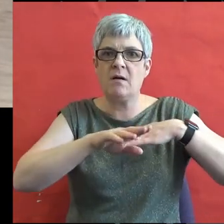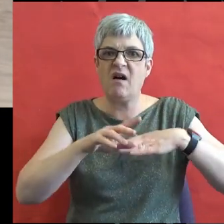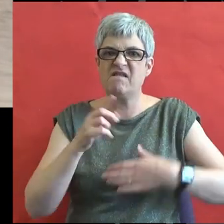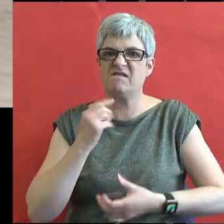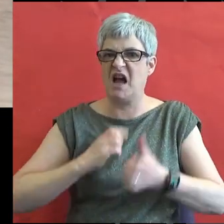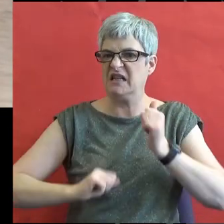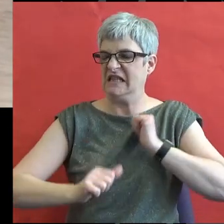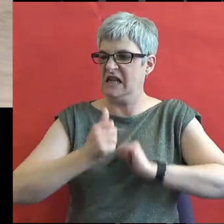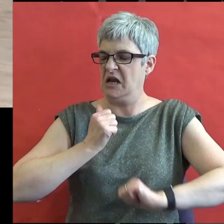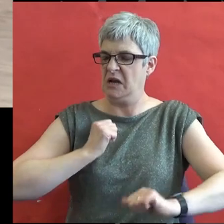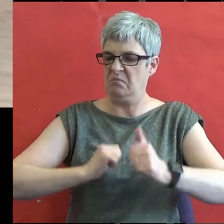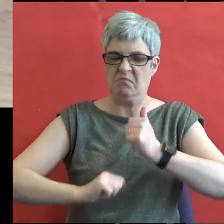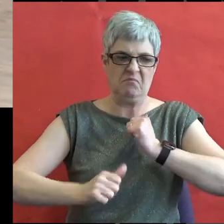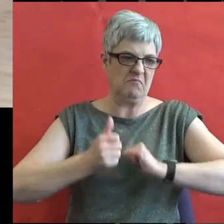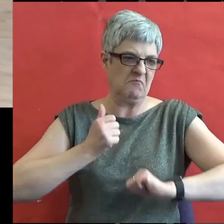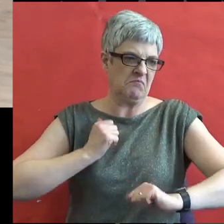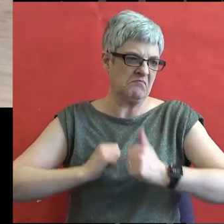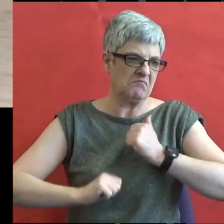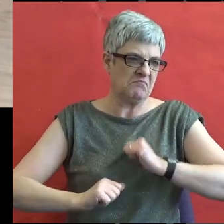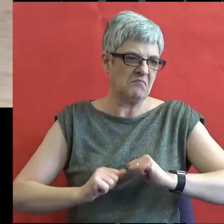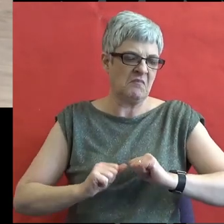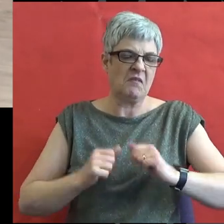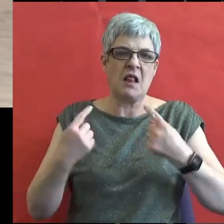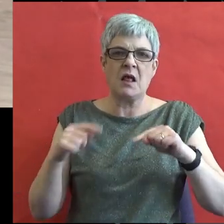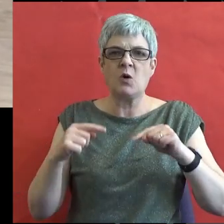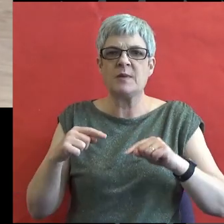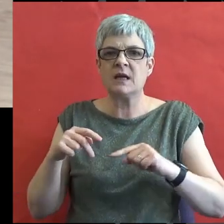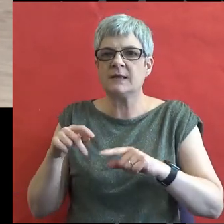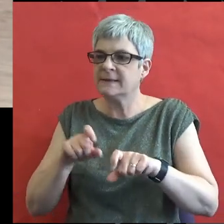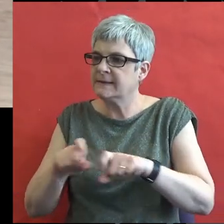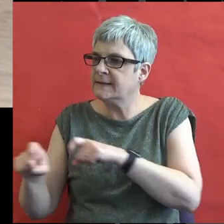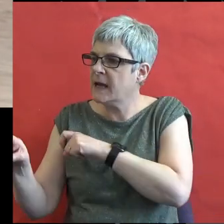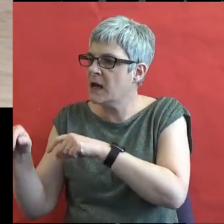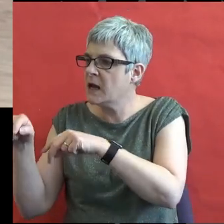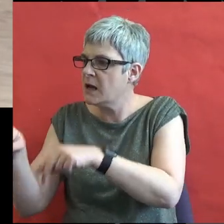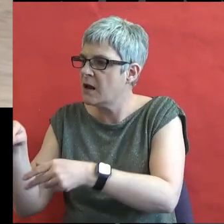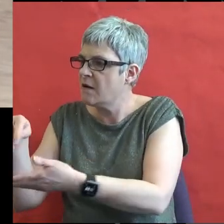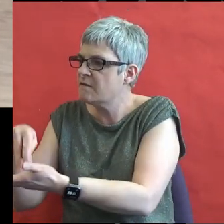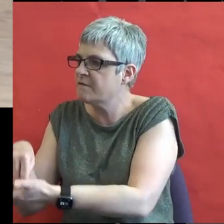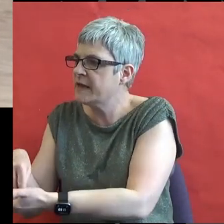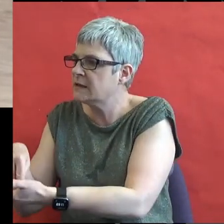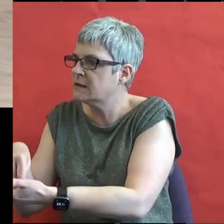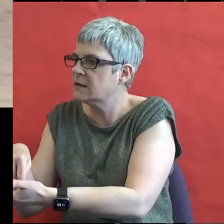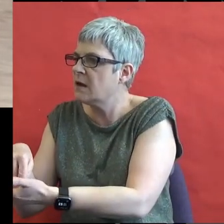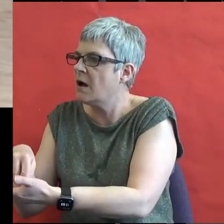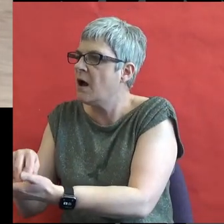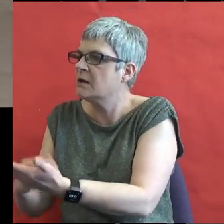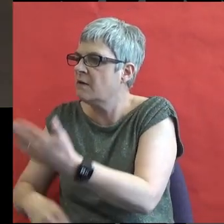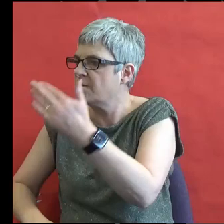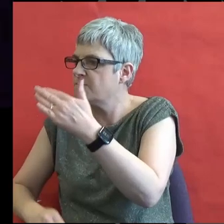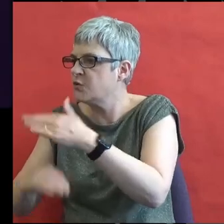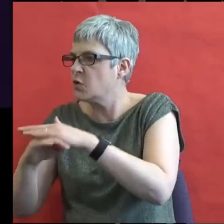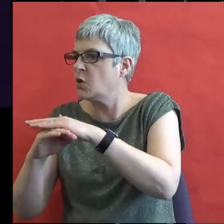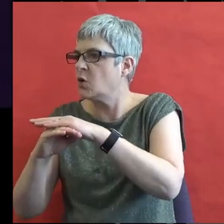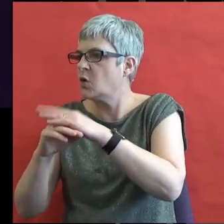vanity. Let me stay at your feet till I am filled with humility.